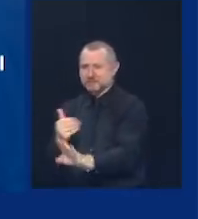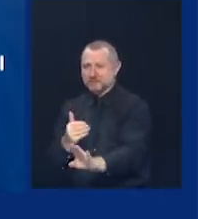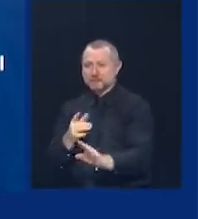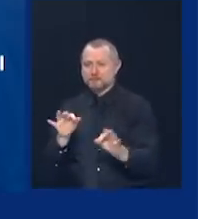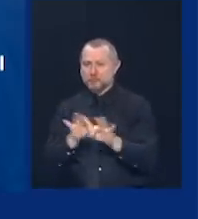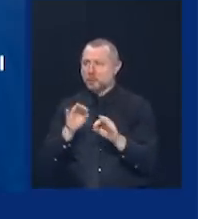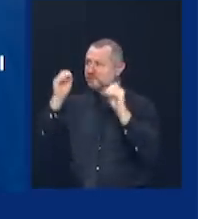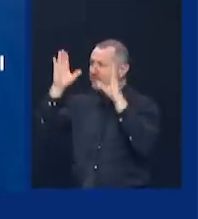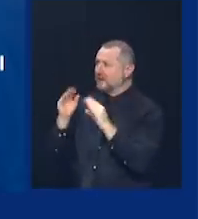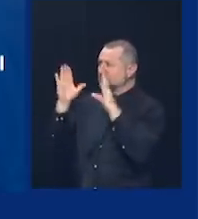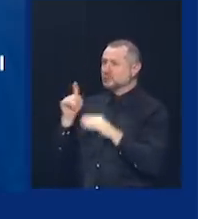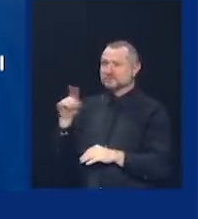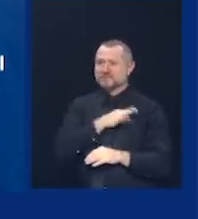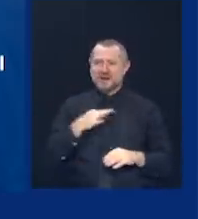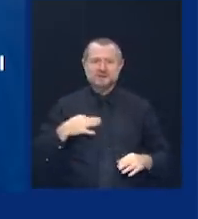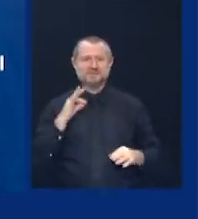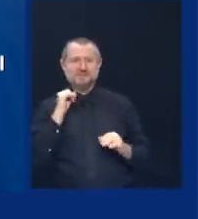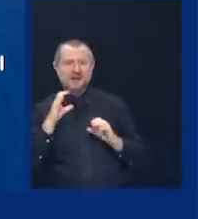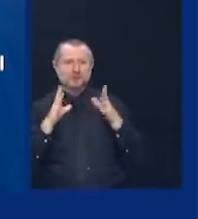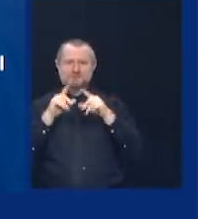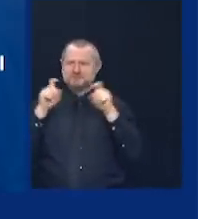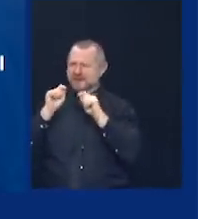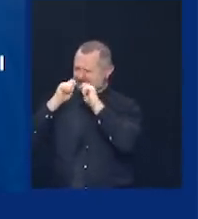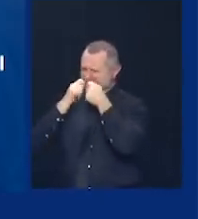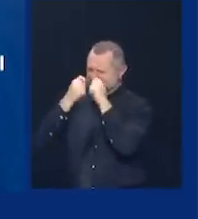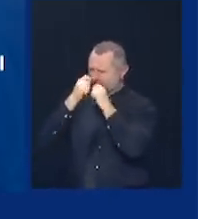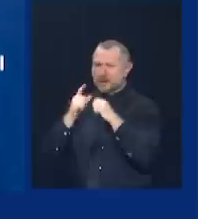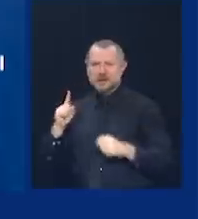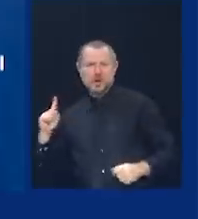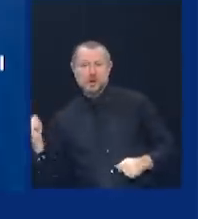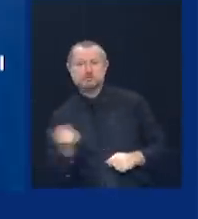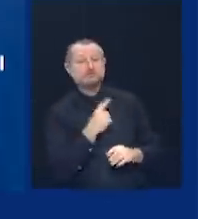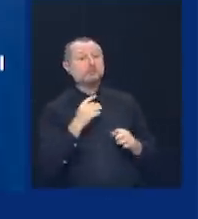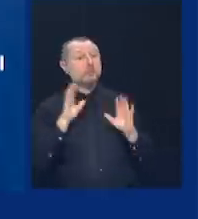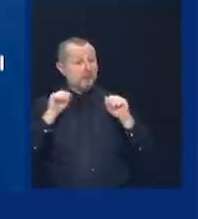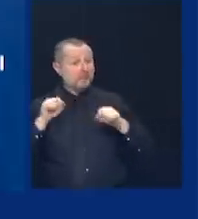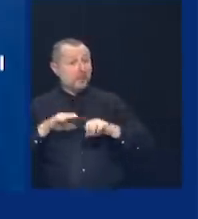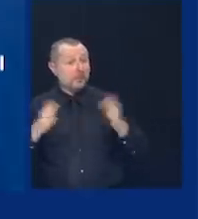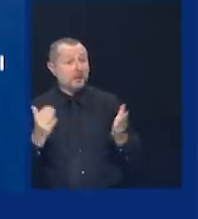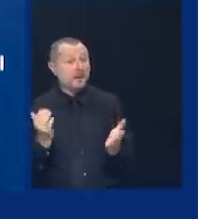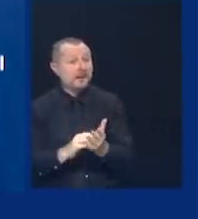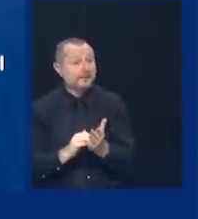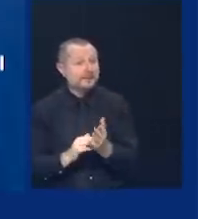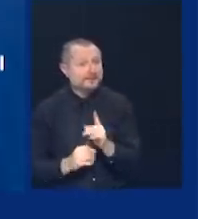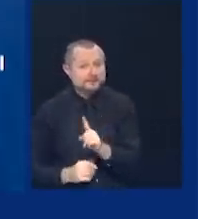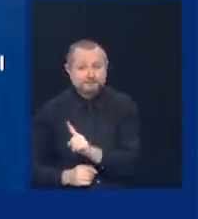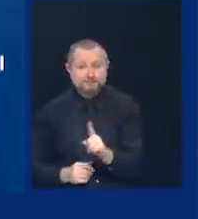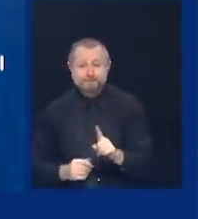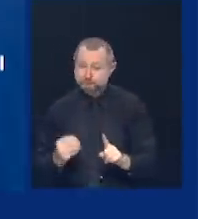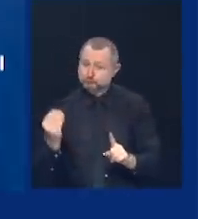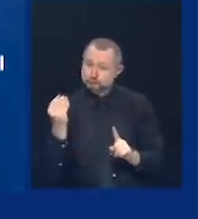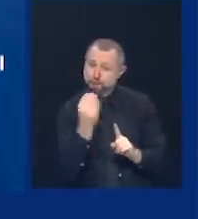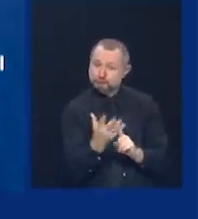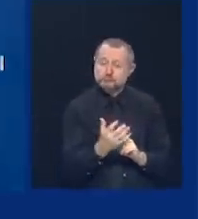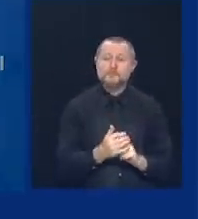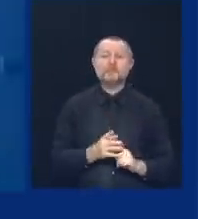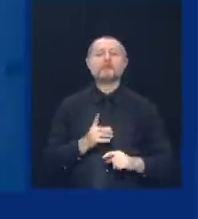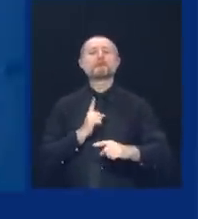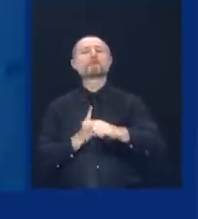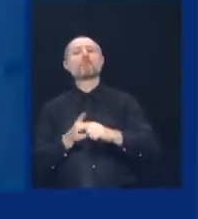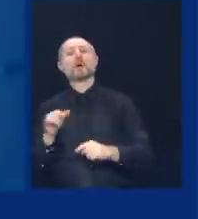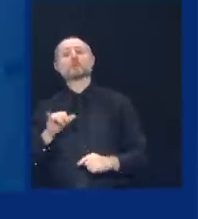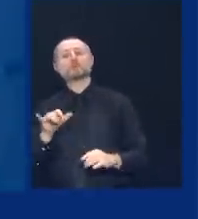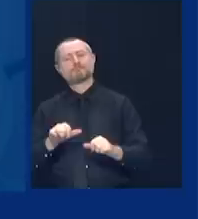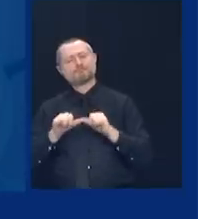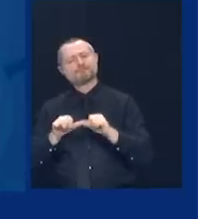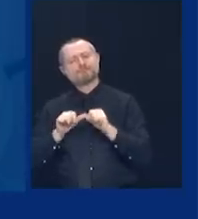staff. So the schools can reopen in an orange zone, okay? And then there's ongoing weekly surveillance.